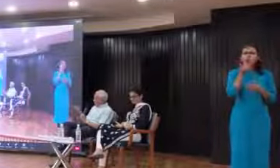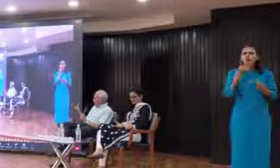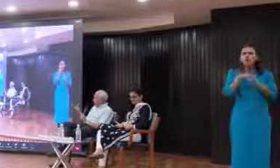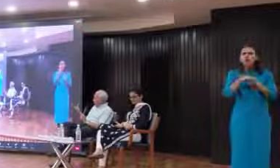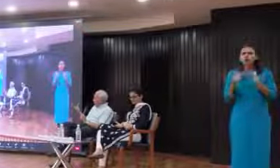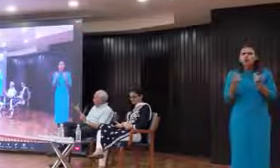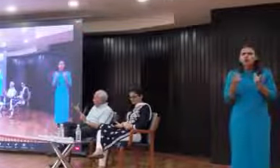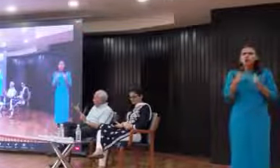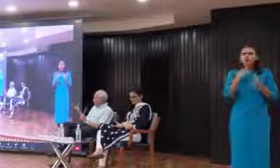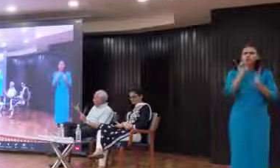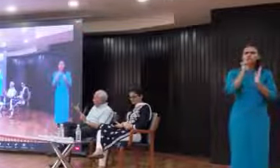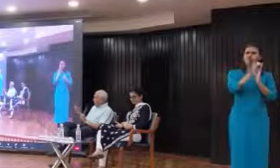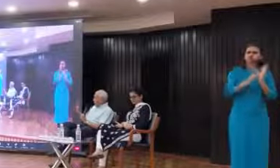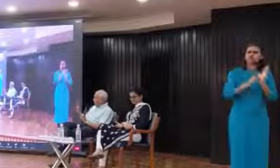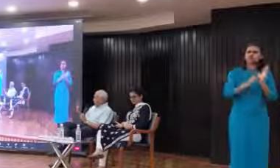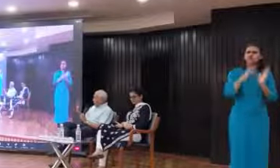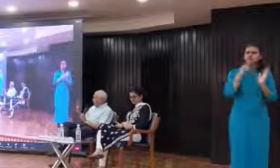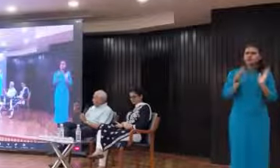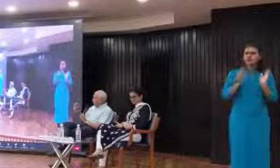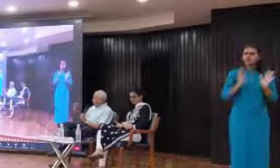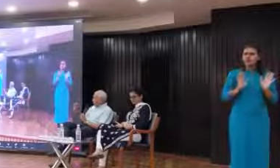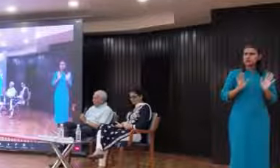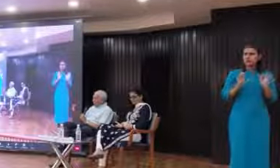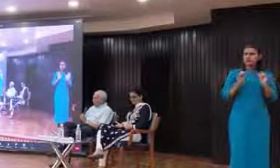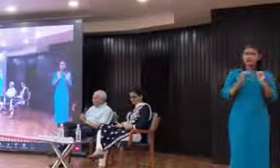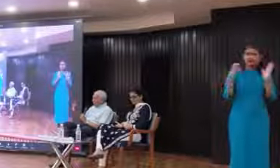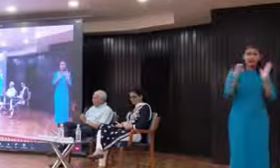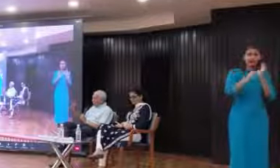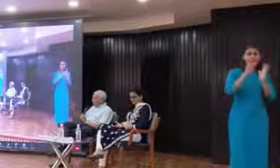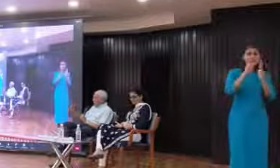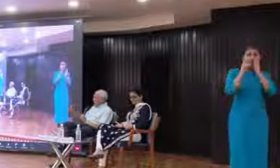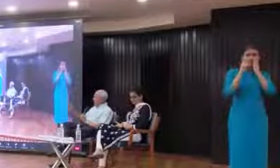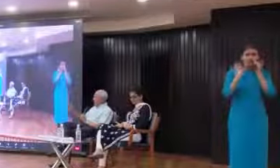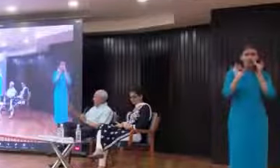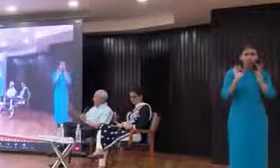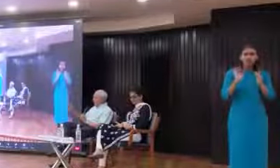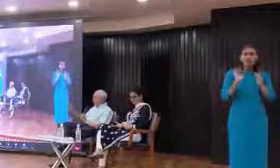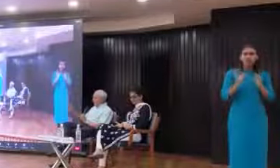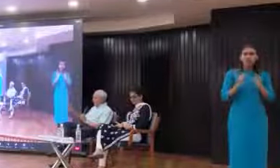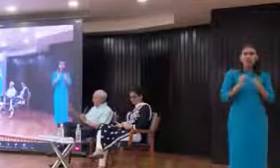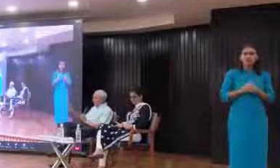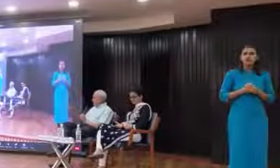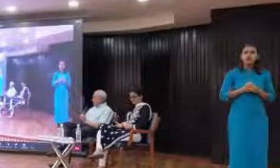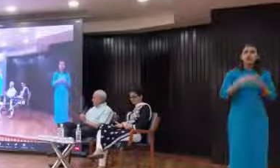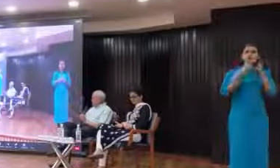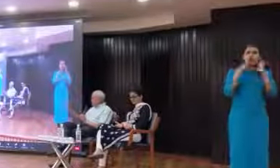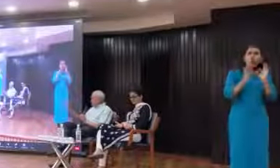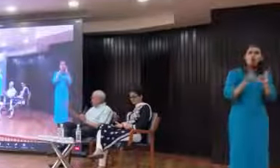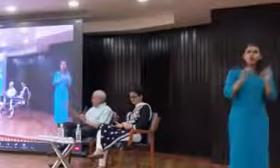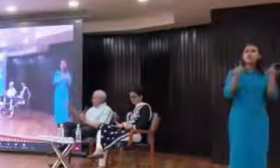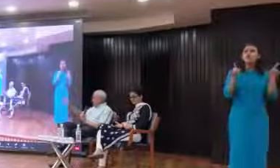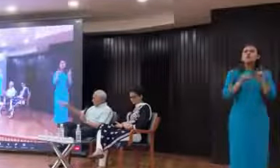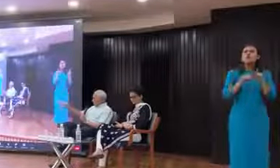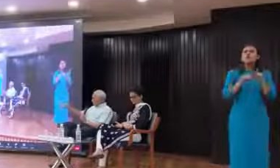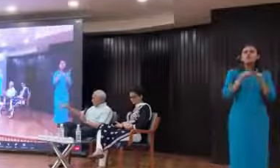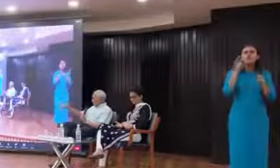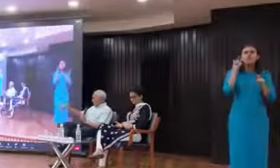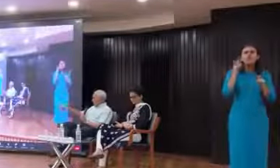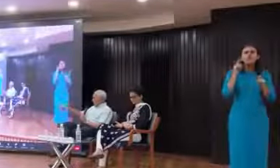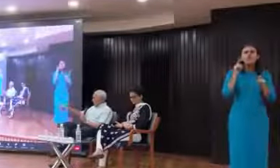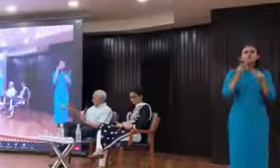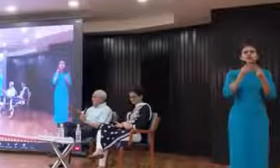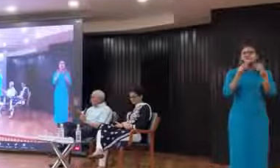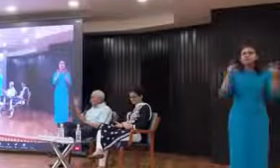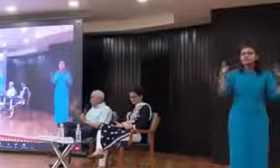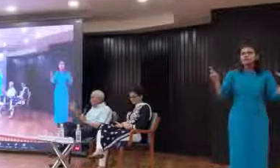case was required to be made. So Article 370 is not really a factor which strengthens sovereignty